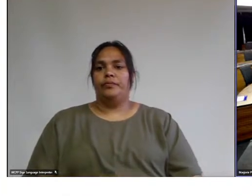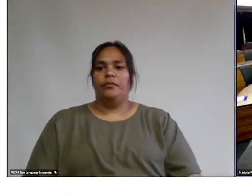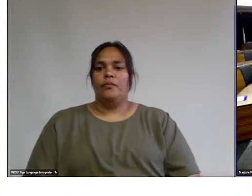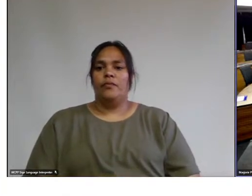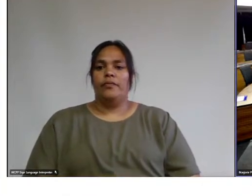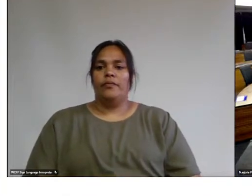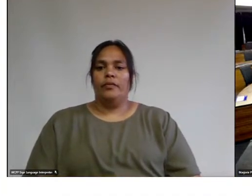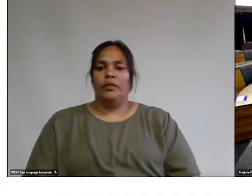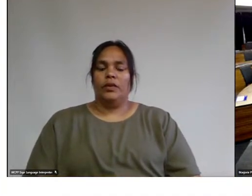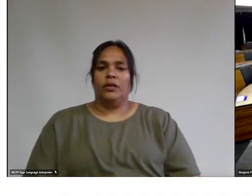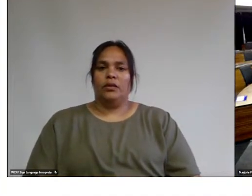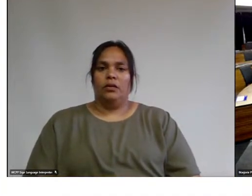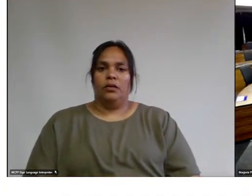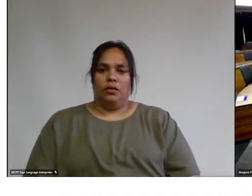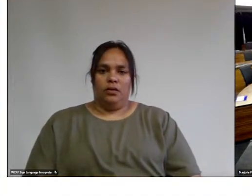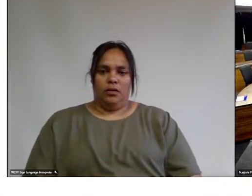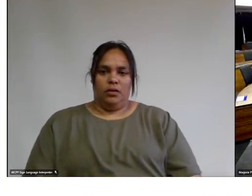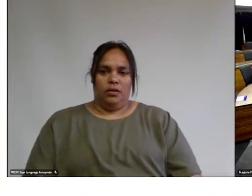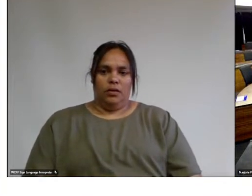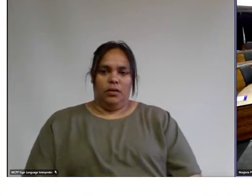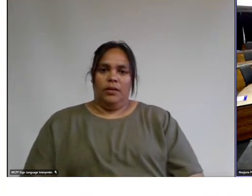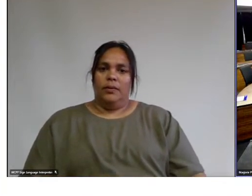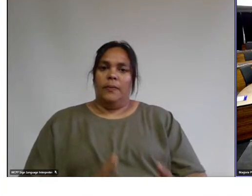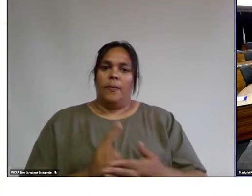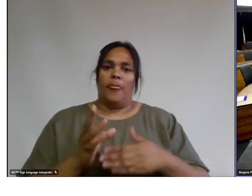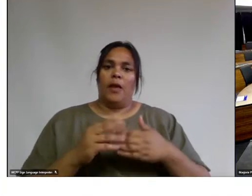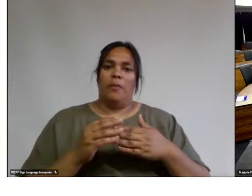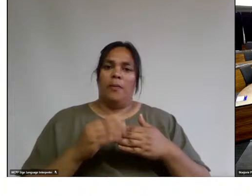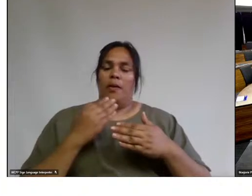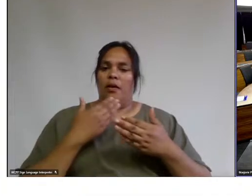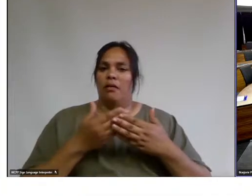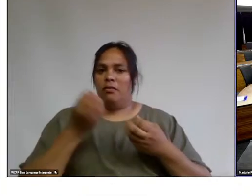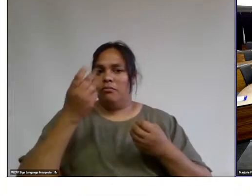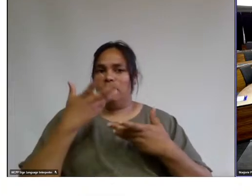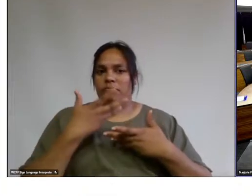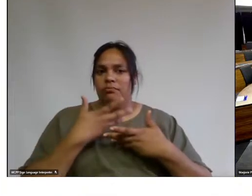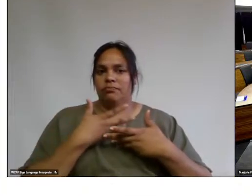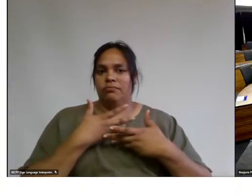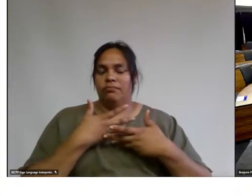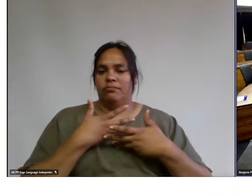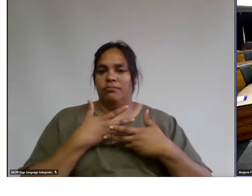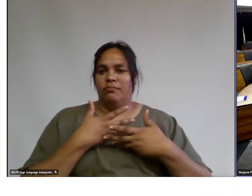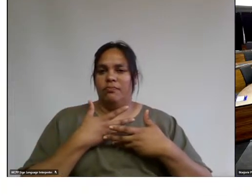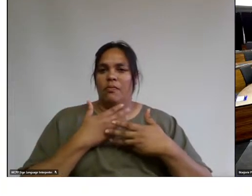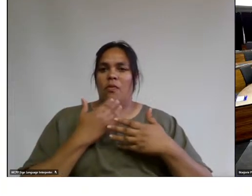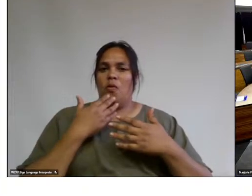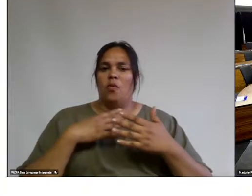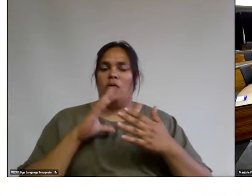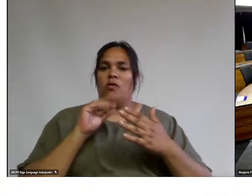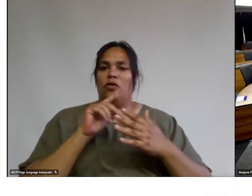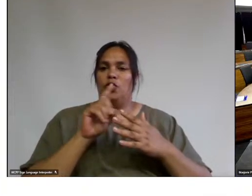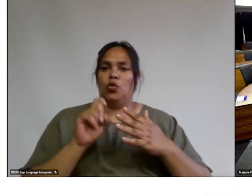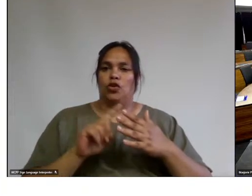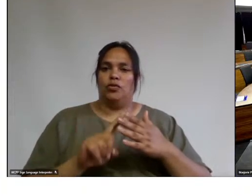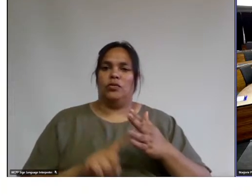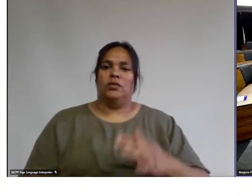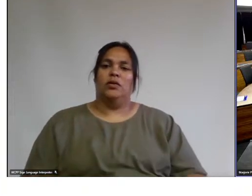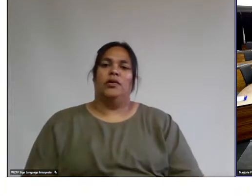I get an okay, honorable members? Can I get an of members who would like to ask questions?